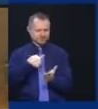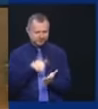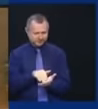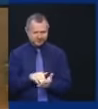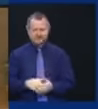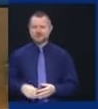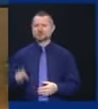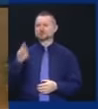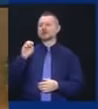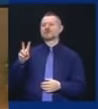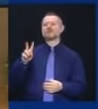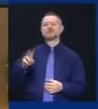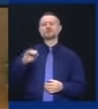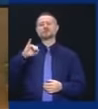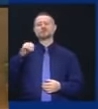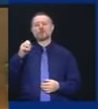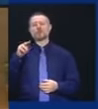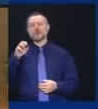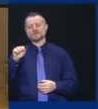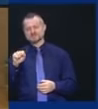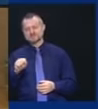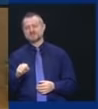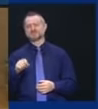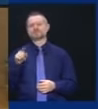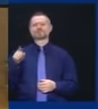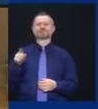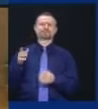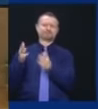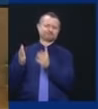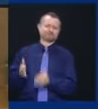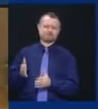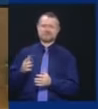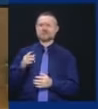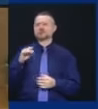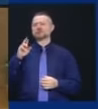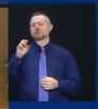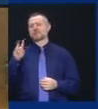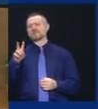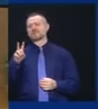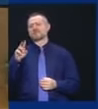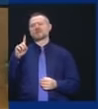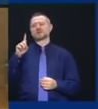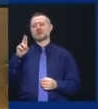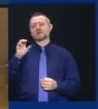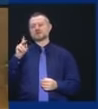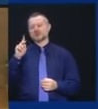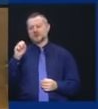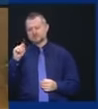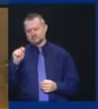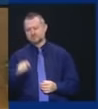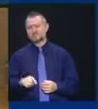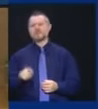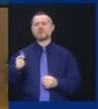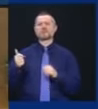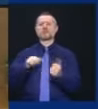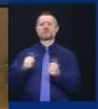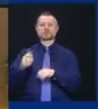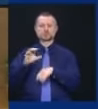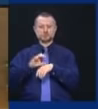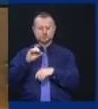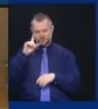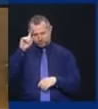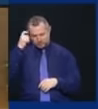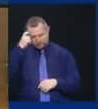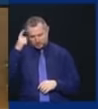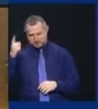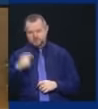Sean Jones, Star Bethlehem in Ossining. Reverend James Duckett, Fort Marth Baptist Church in the Bronx.